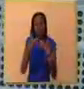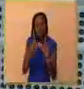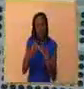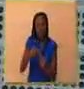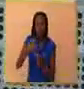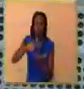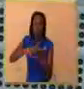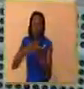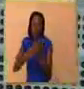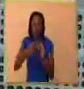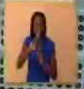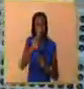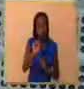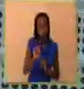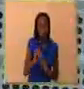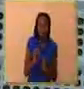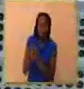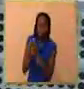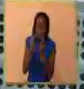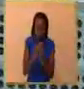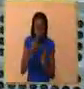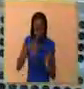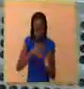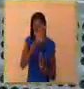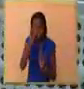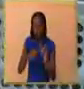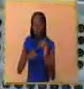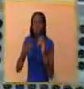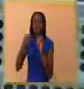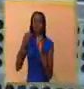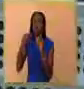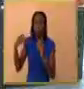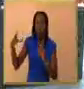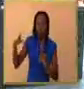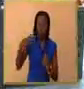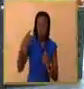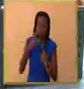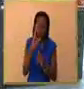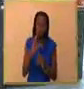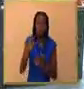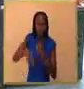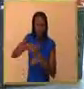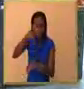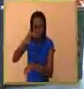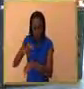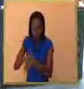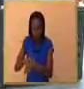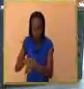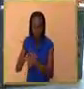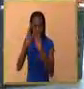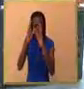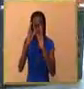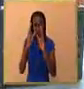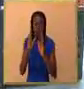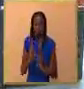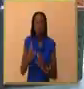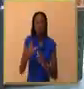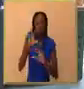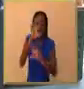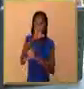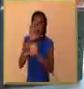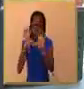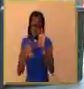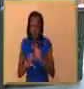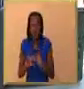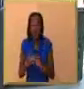United Nations. Together with the South African Administrator General, he will organize the implementation of structures